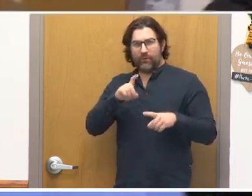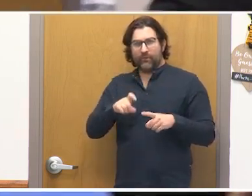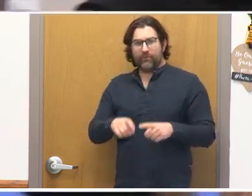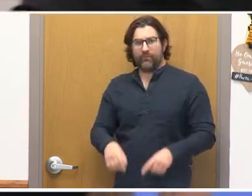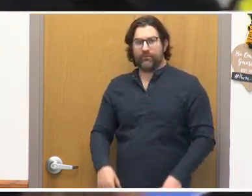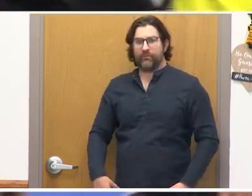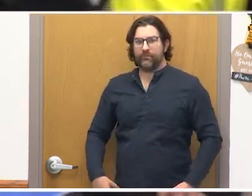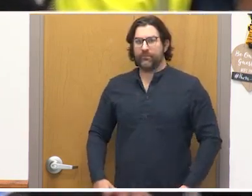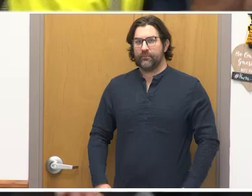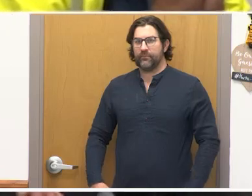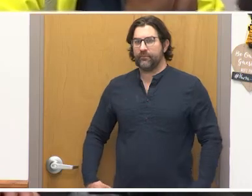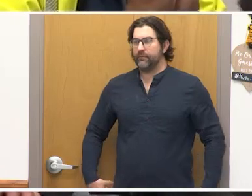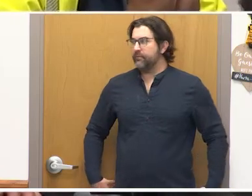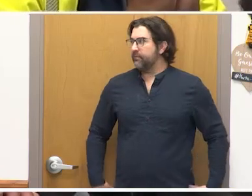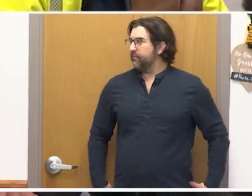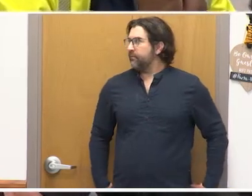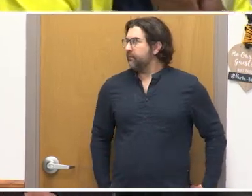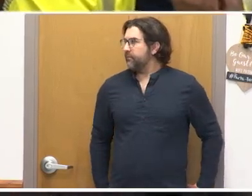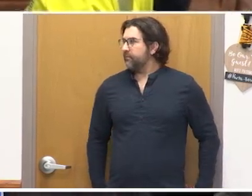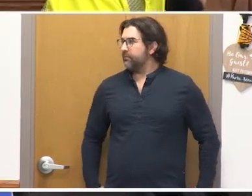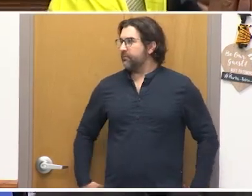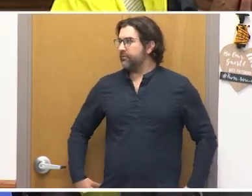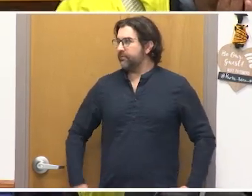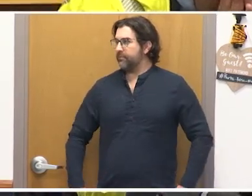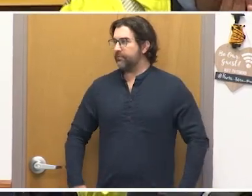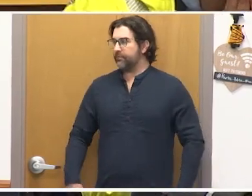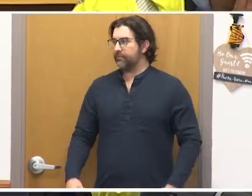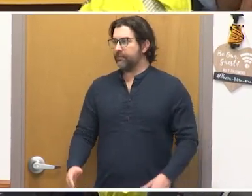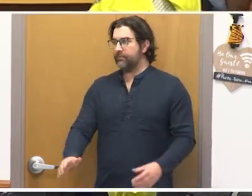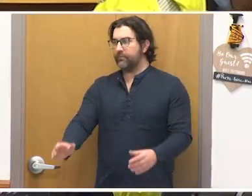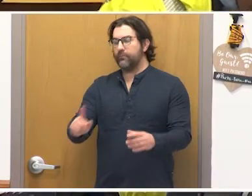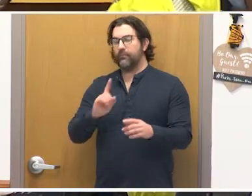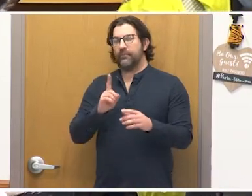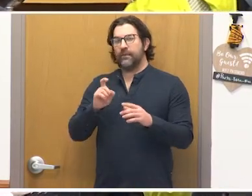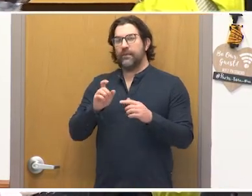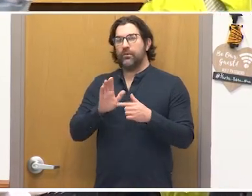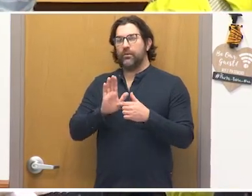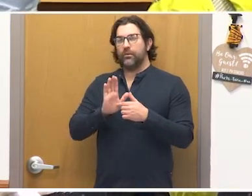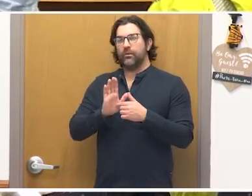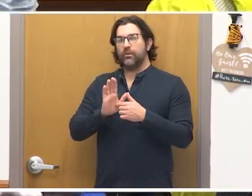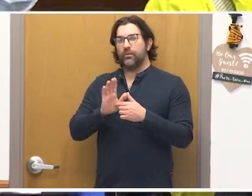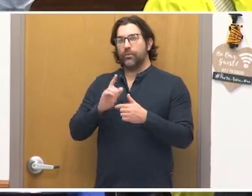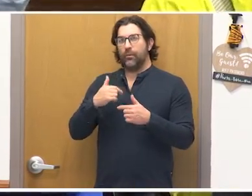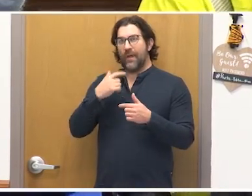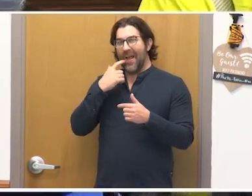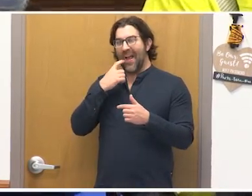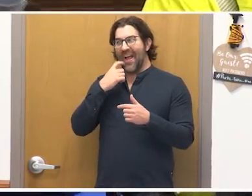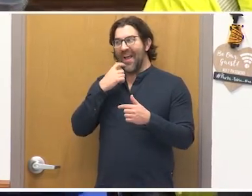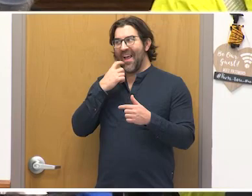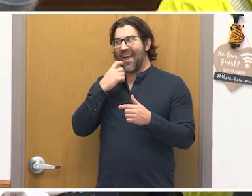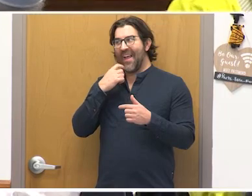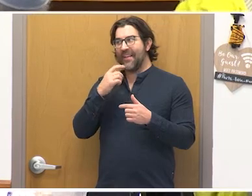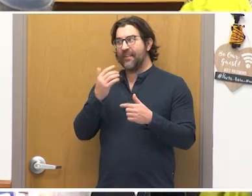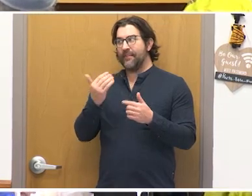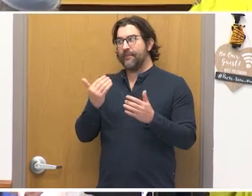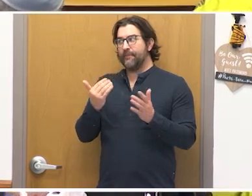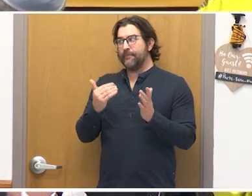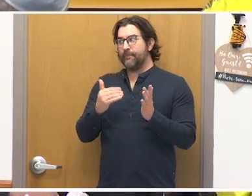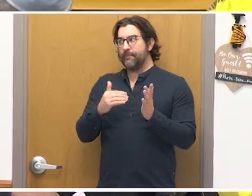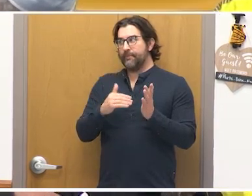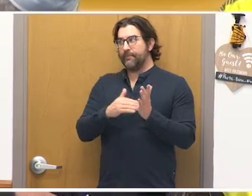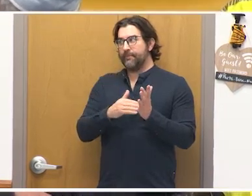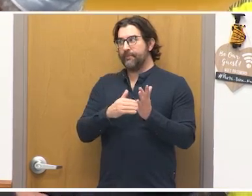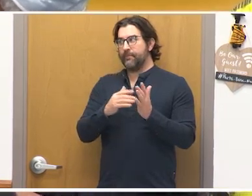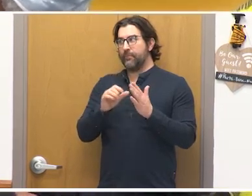Yeah. So I think part of this too is that there has to be something to show for you all to respond to. So again,